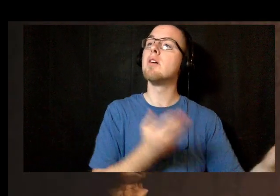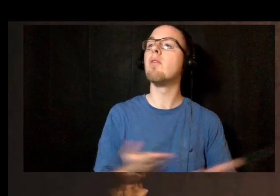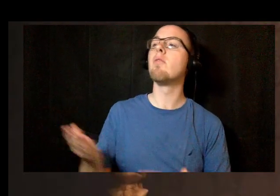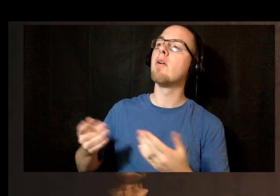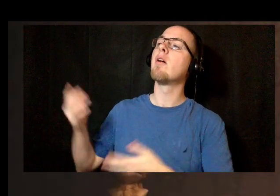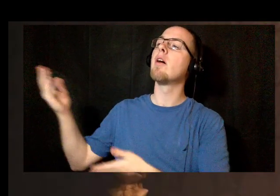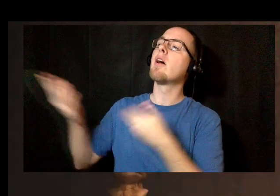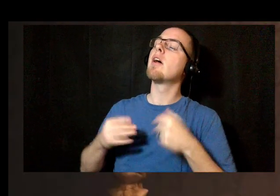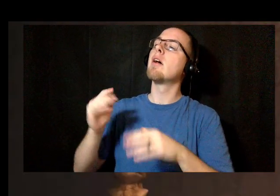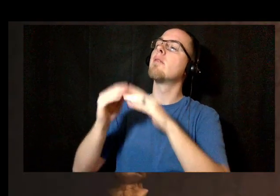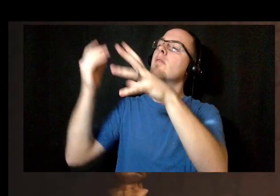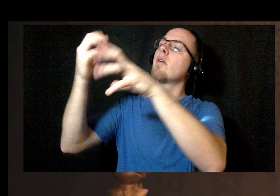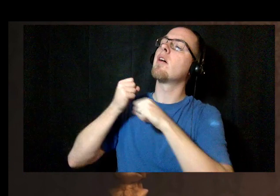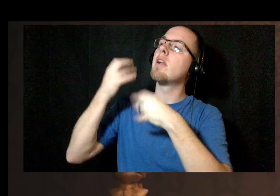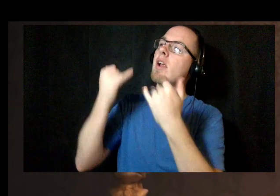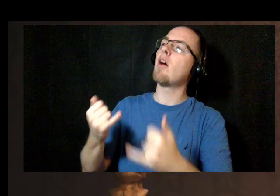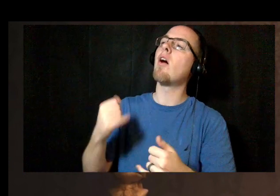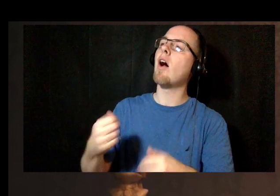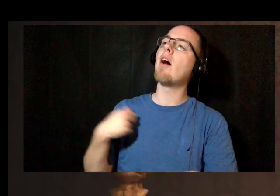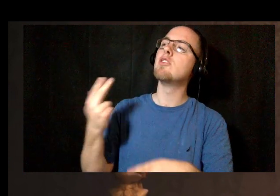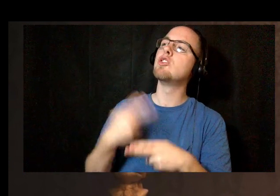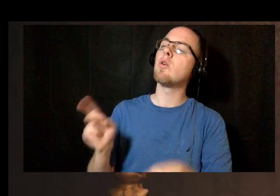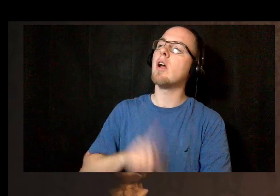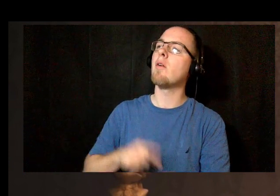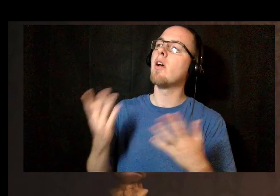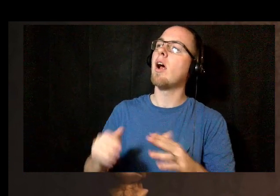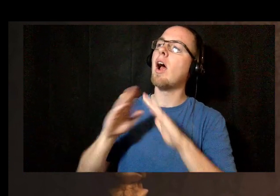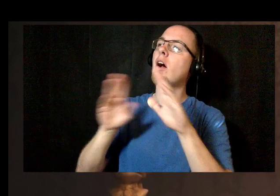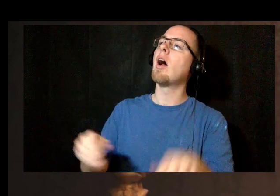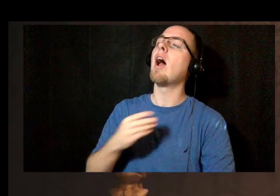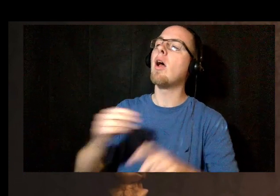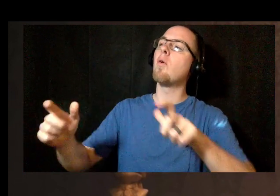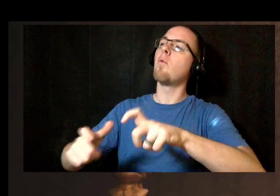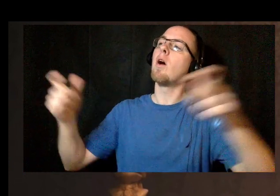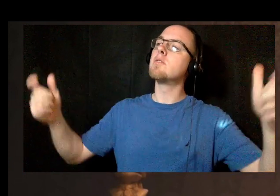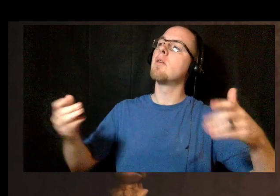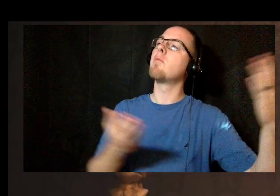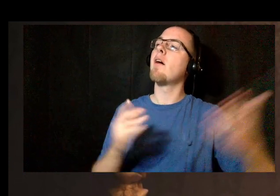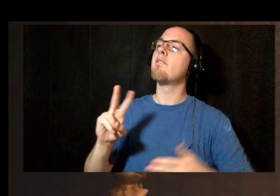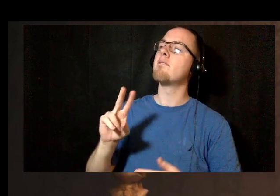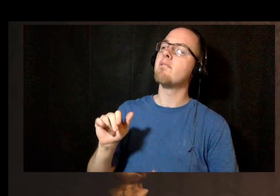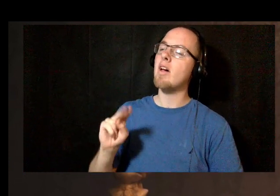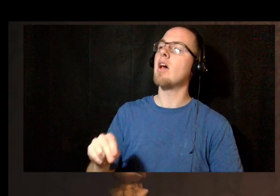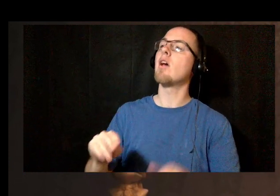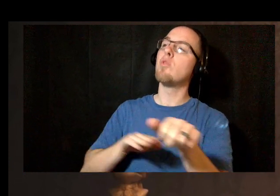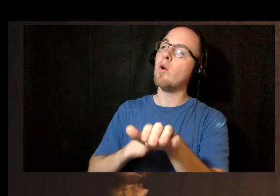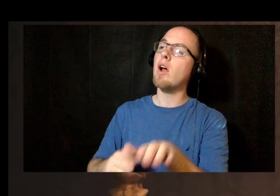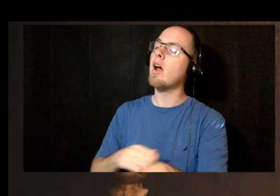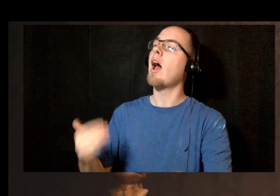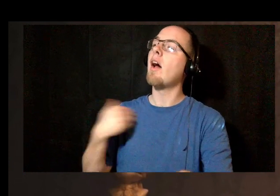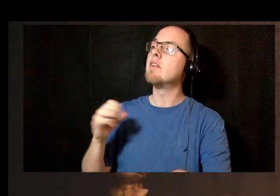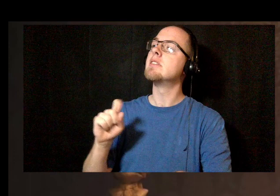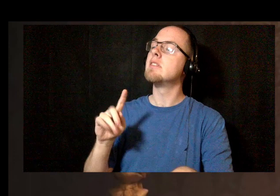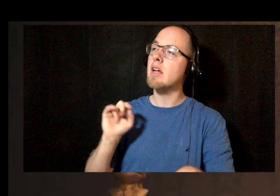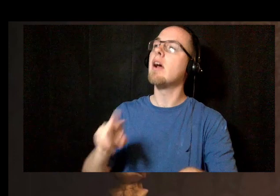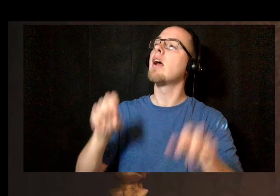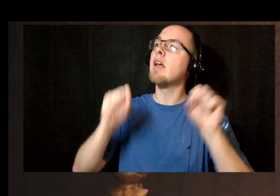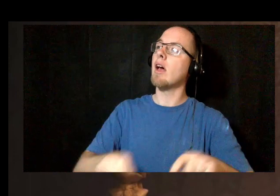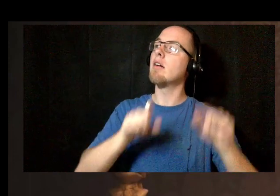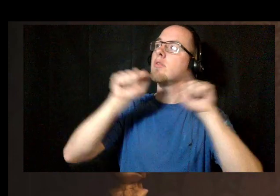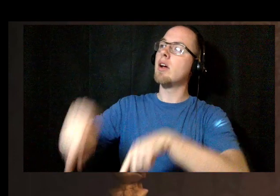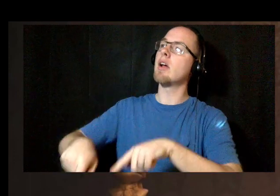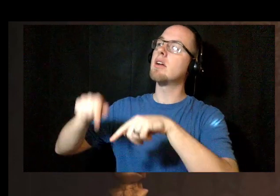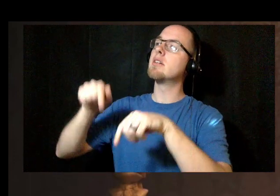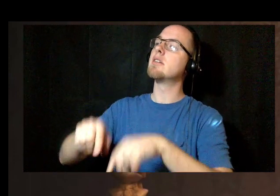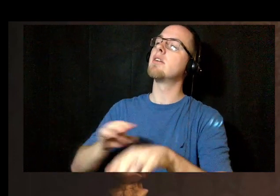pick up now. I only have short time here at house and also it wide. So bring van or trailer and there stair. But I can help you carry downstairs. If you